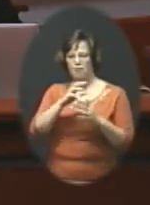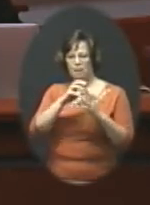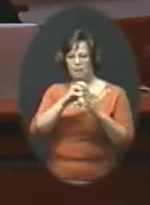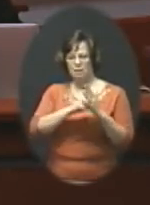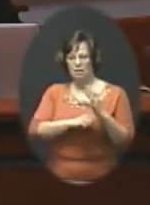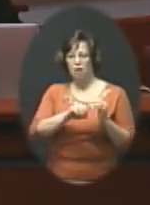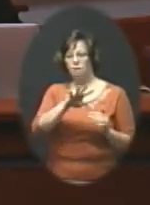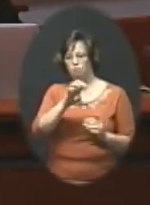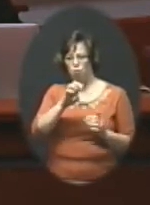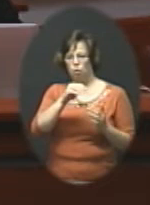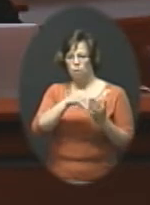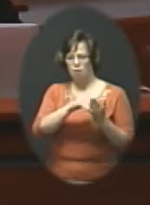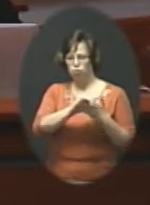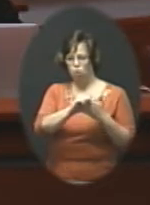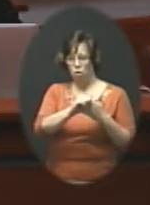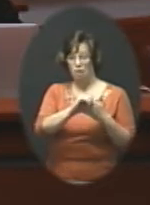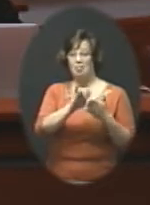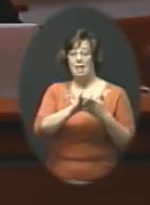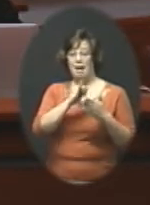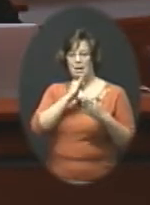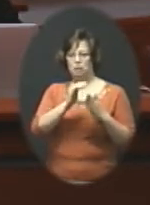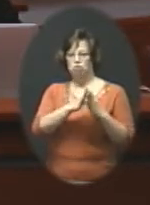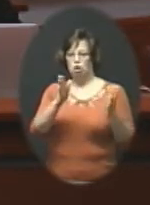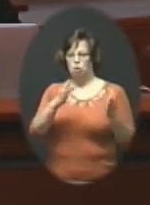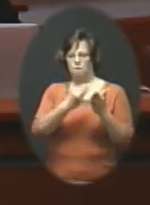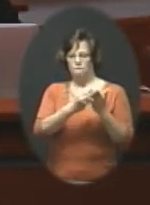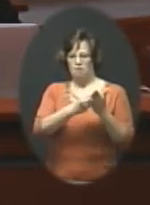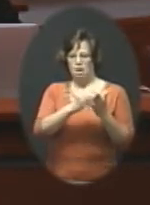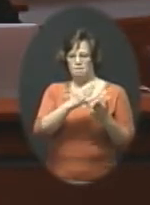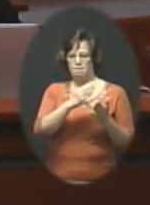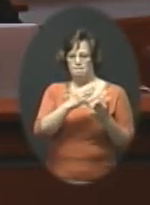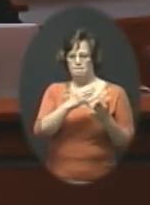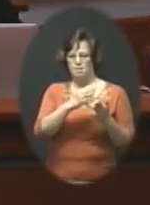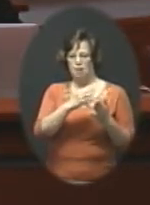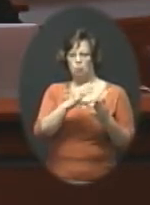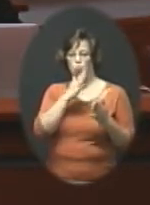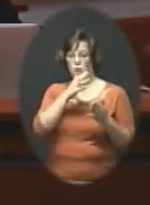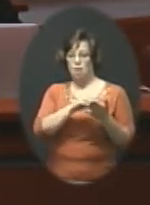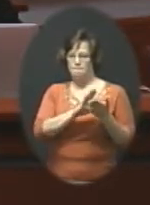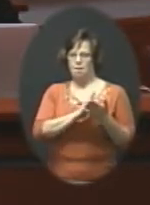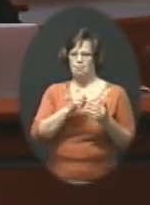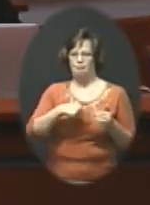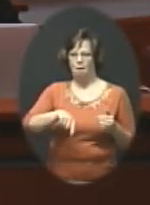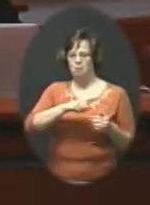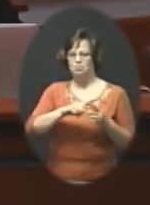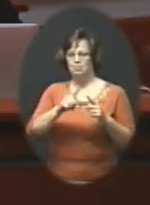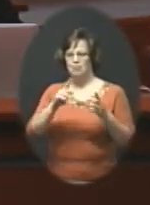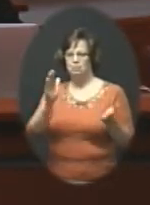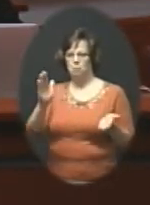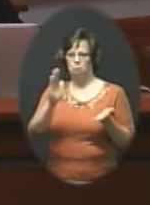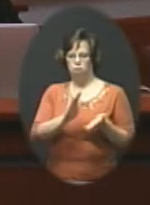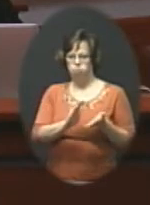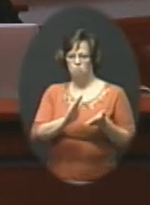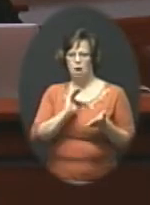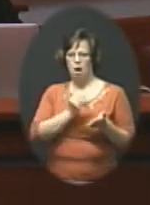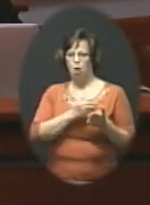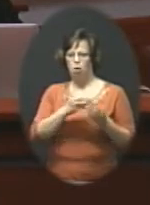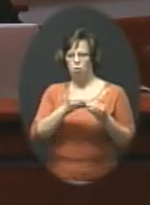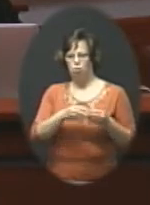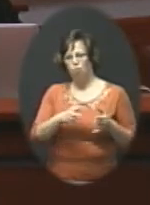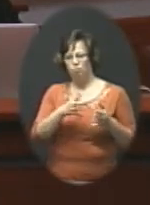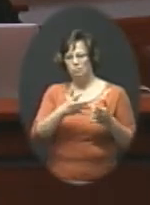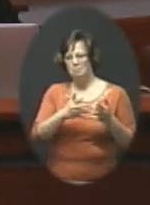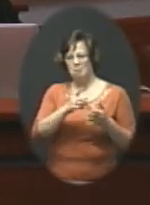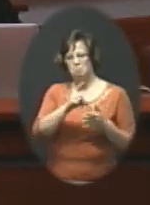over $400,000. That is general fund money that would impact us. That has since been softened, and our loss might be more